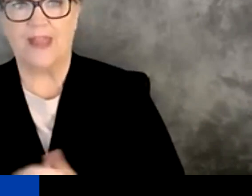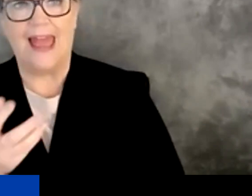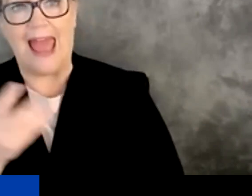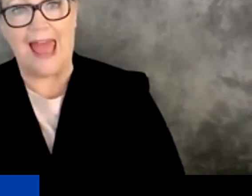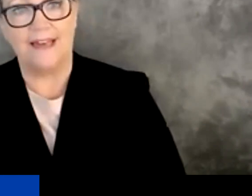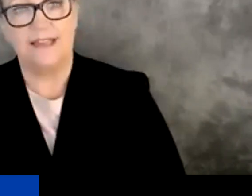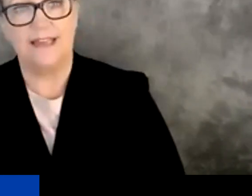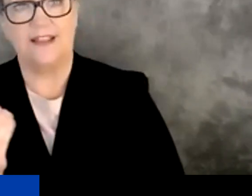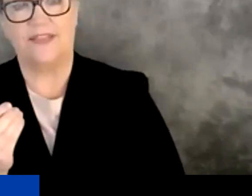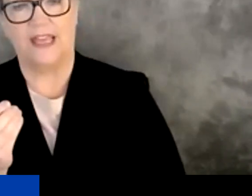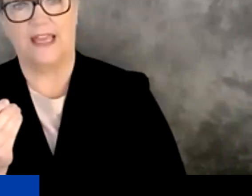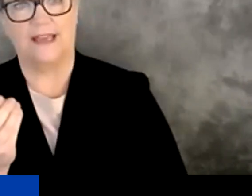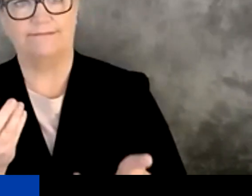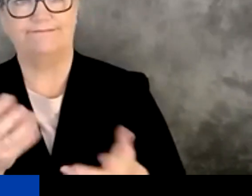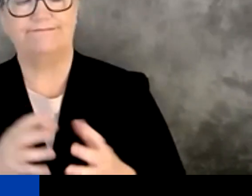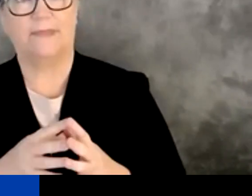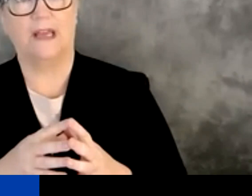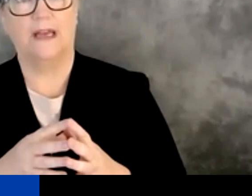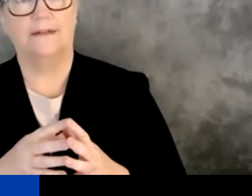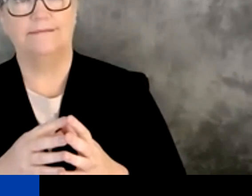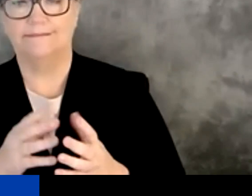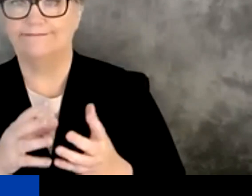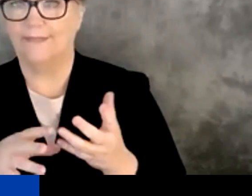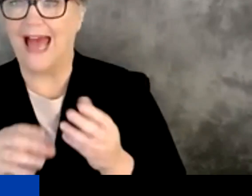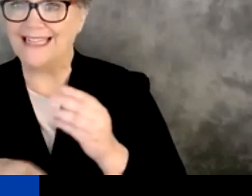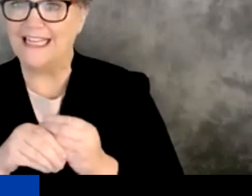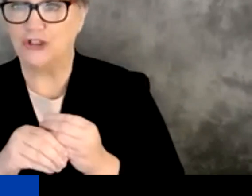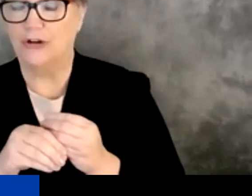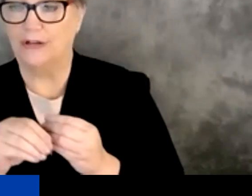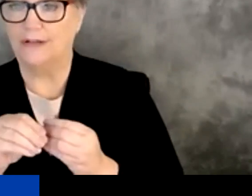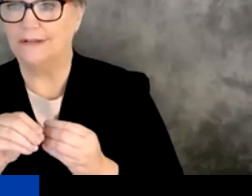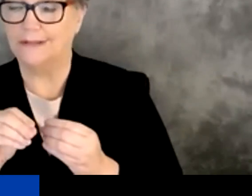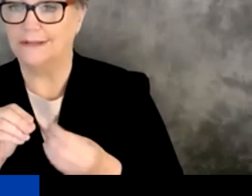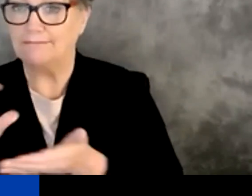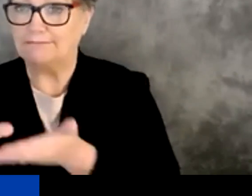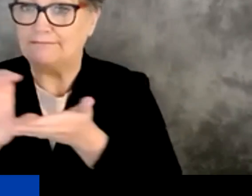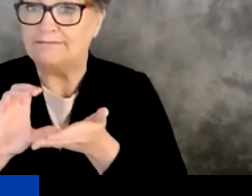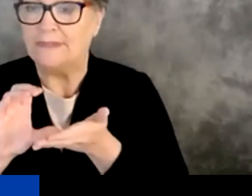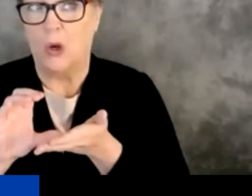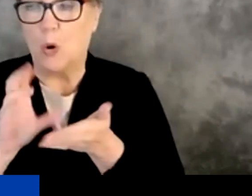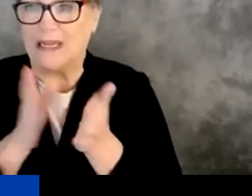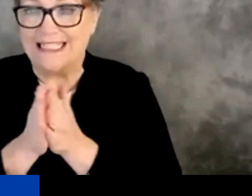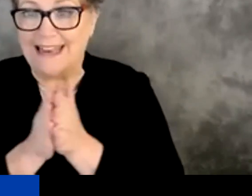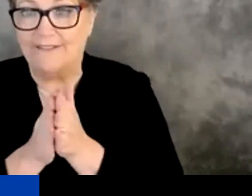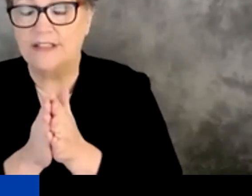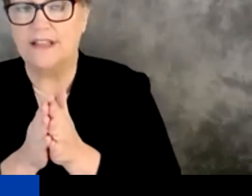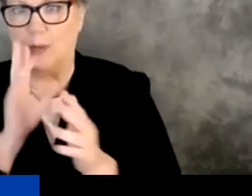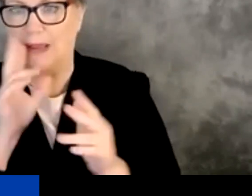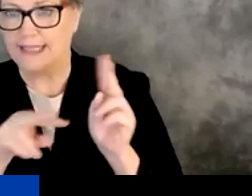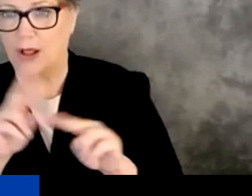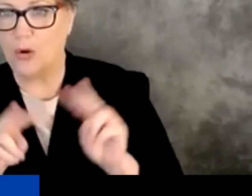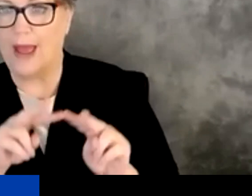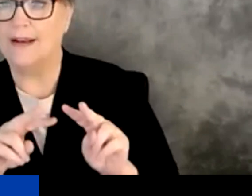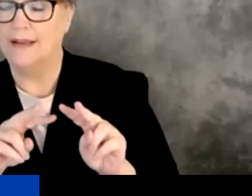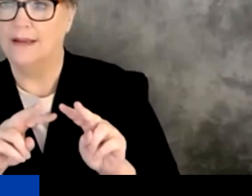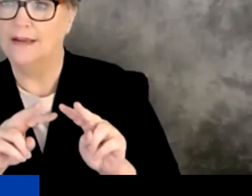the idea of subsidies or incentives that perhaps we can take a look at that have